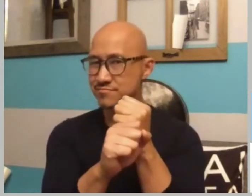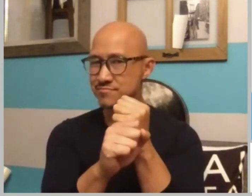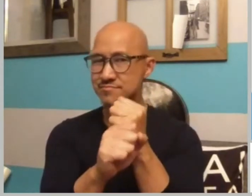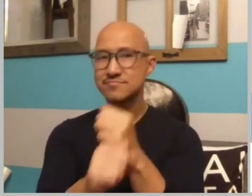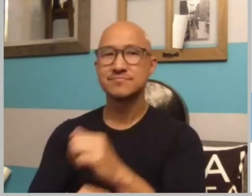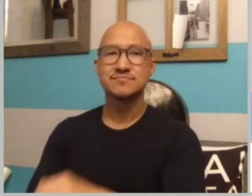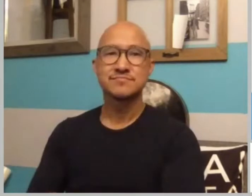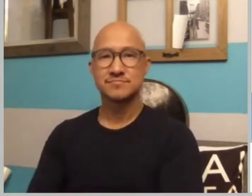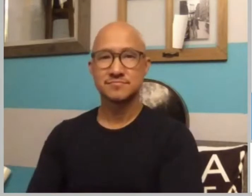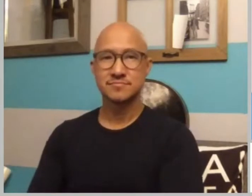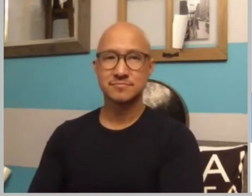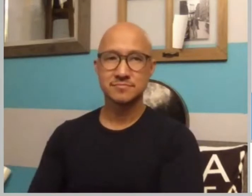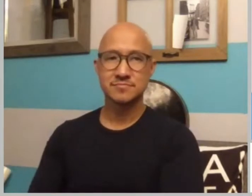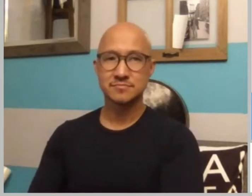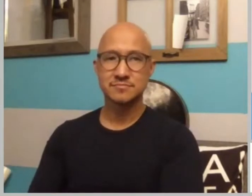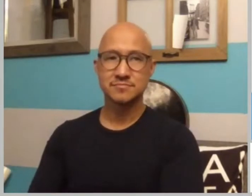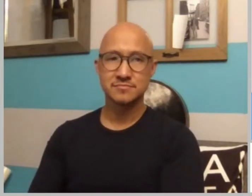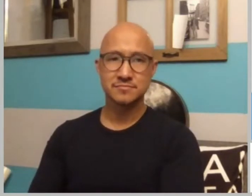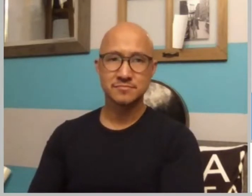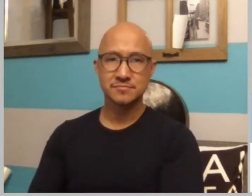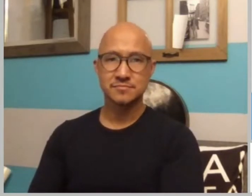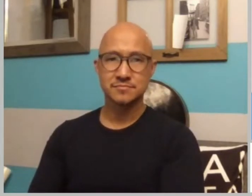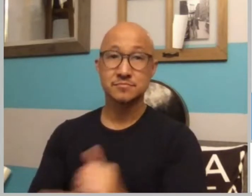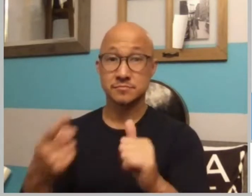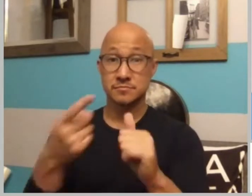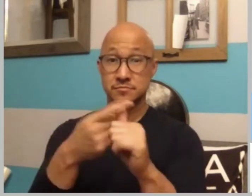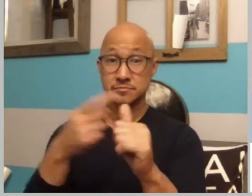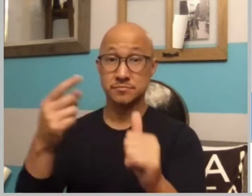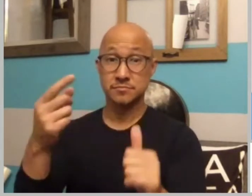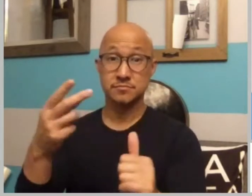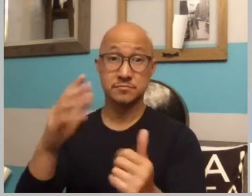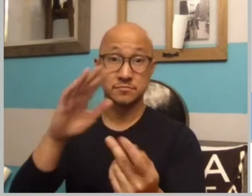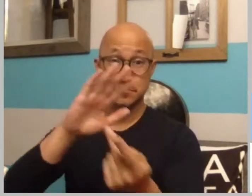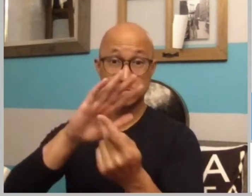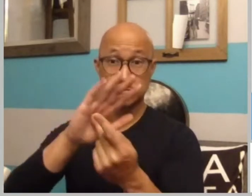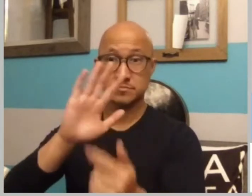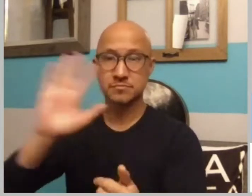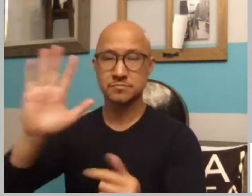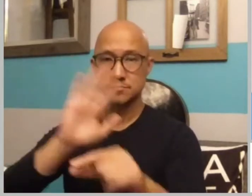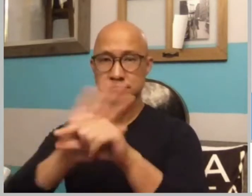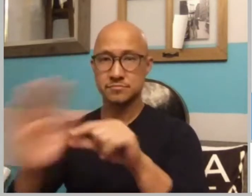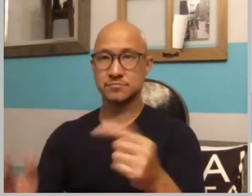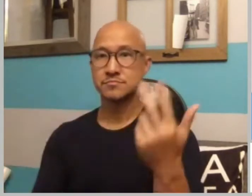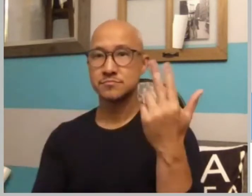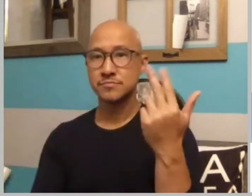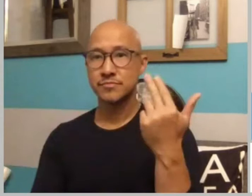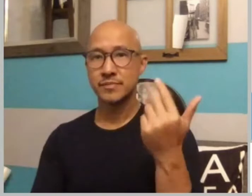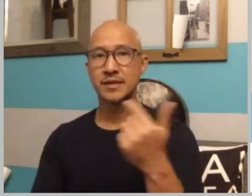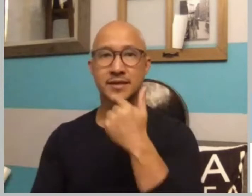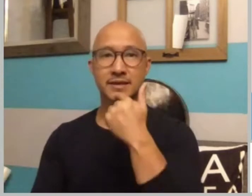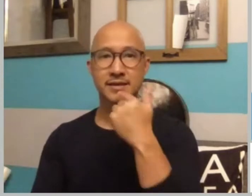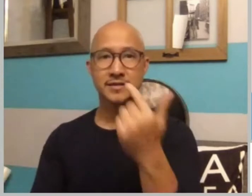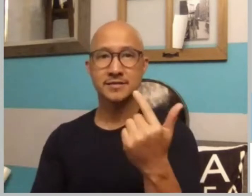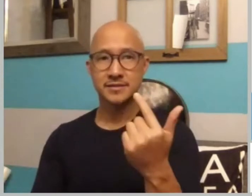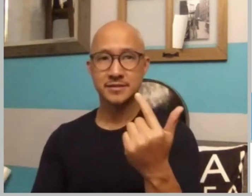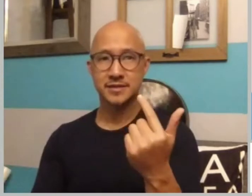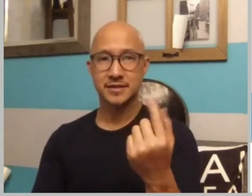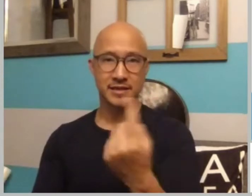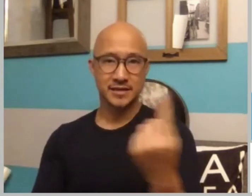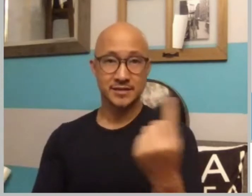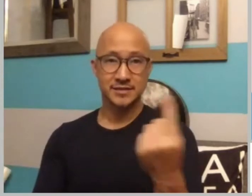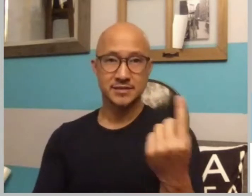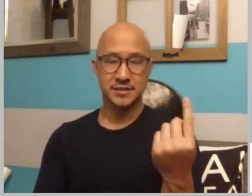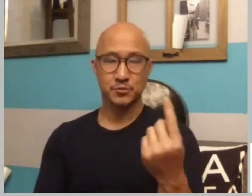1 Peter 5:13 it says, when he's ending his letter there, he says, "She who is at Babylon, who is likewise